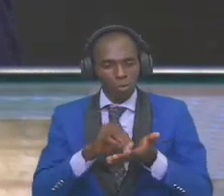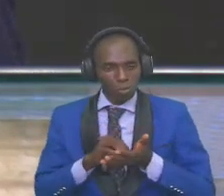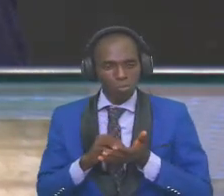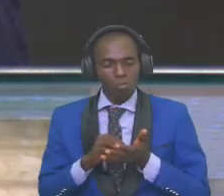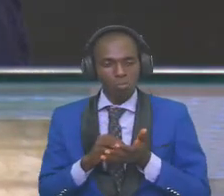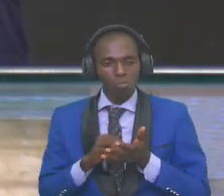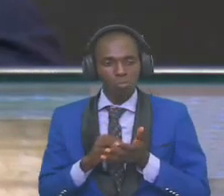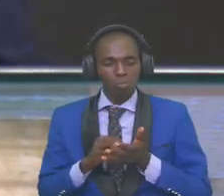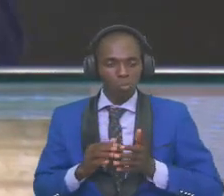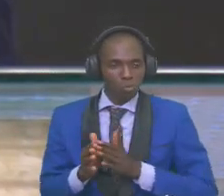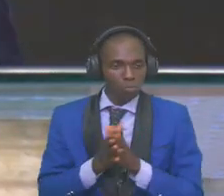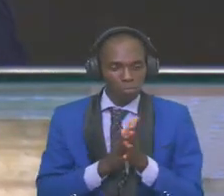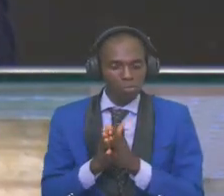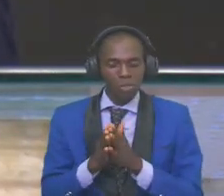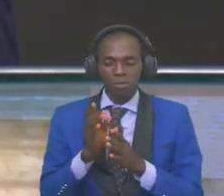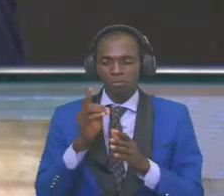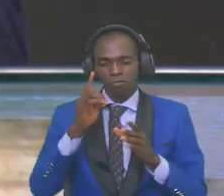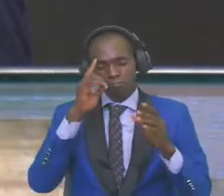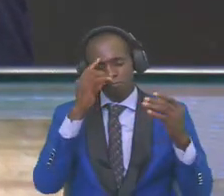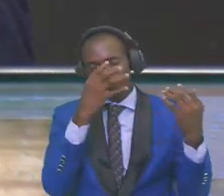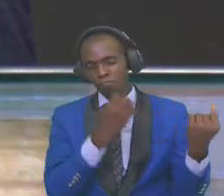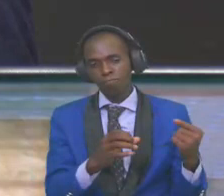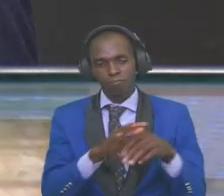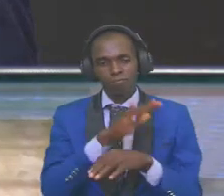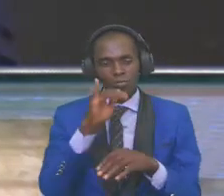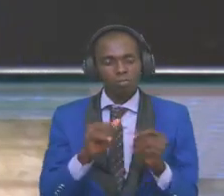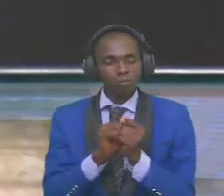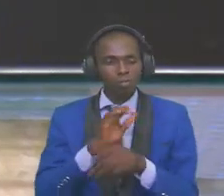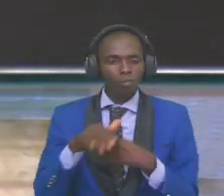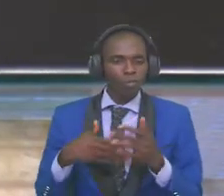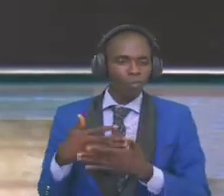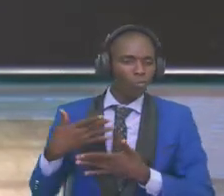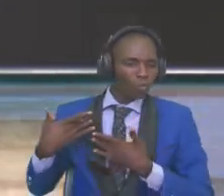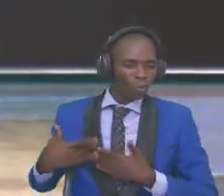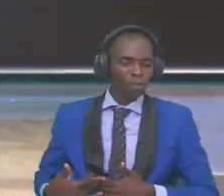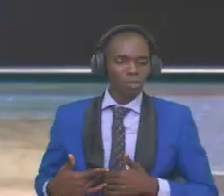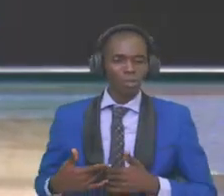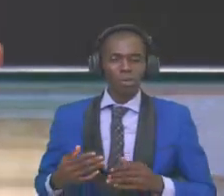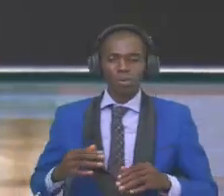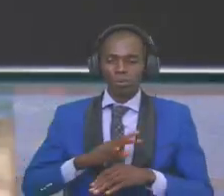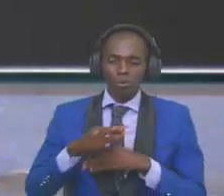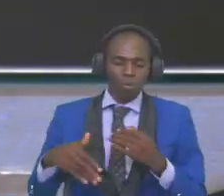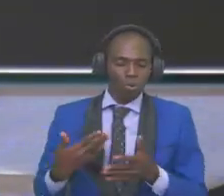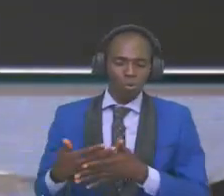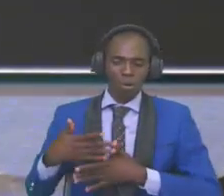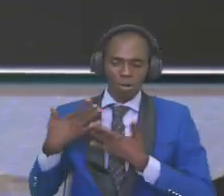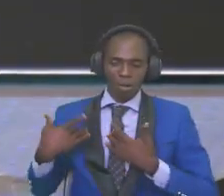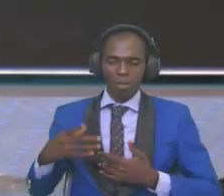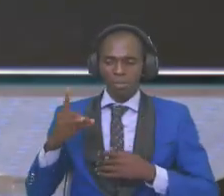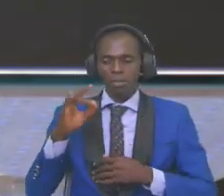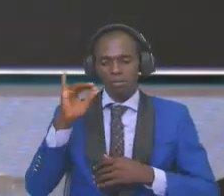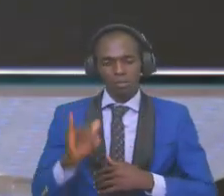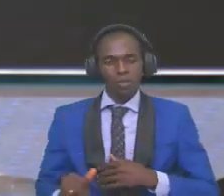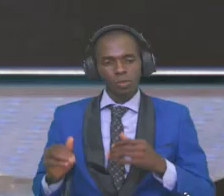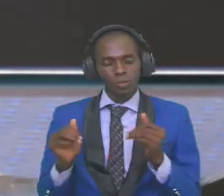faithfully, with all your heart, wholeheartedly, with real conviction and with